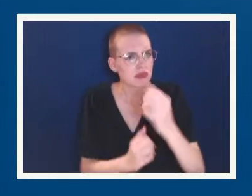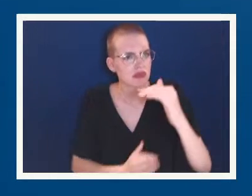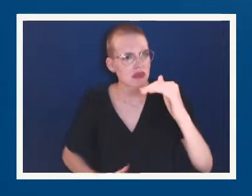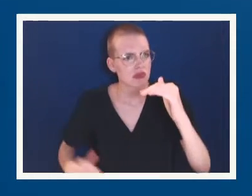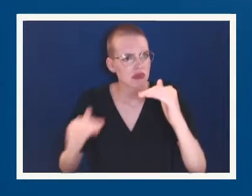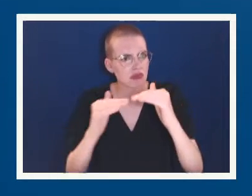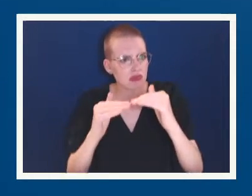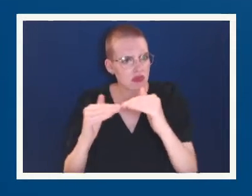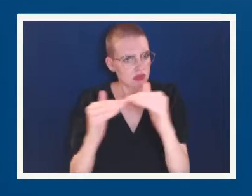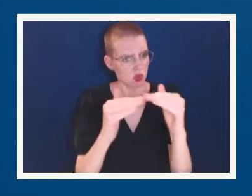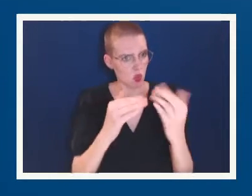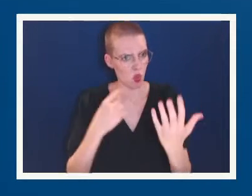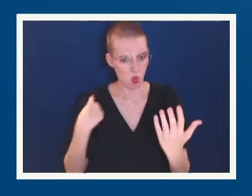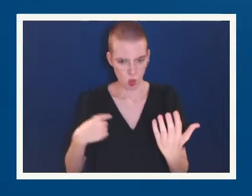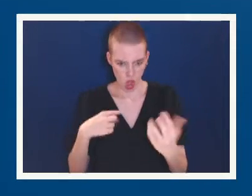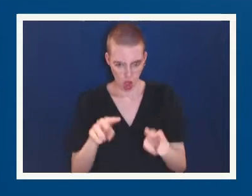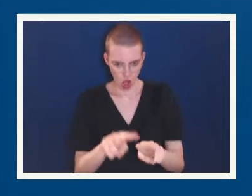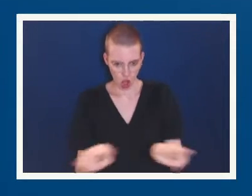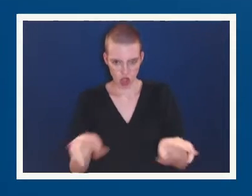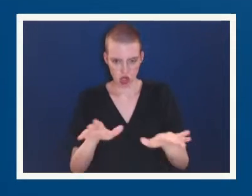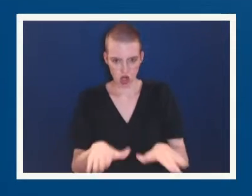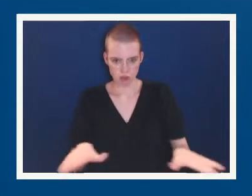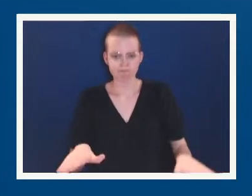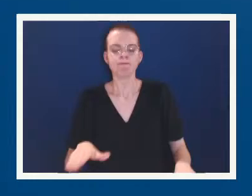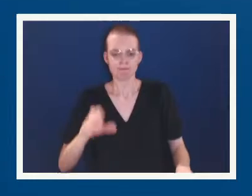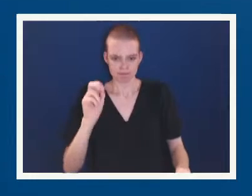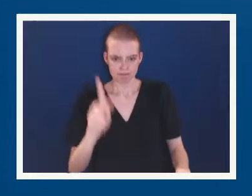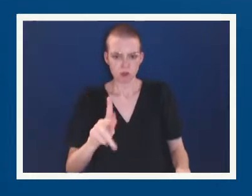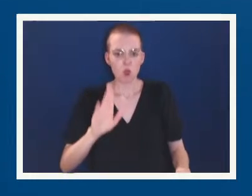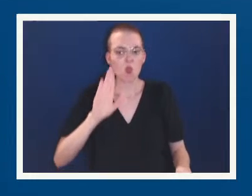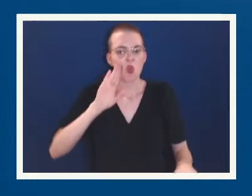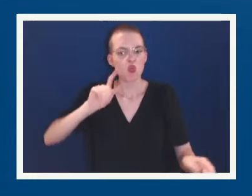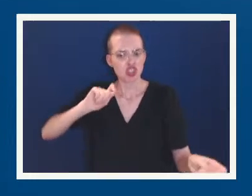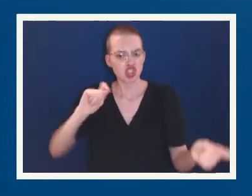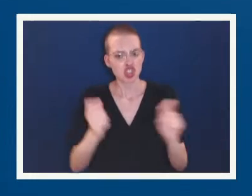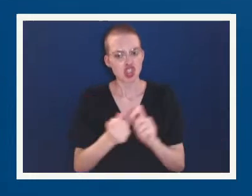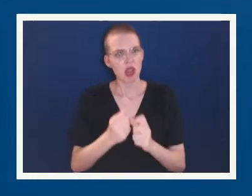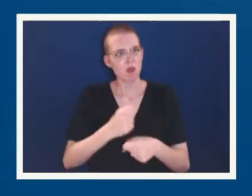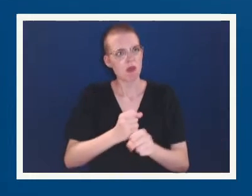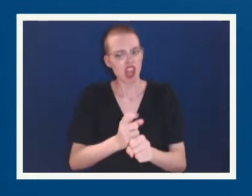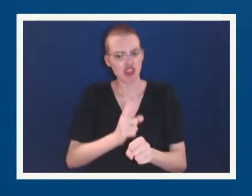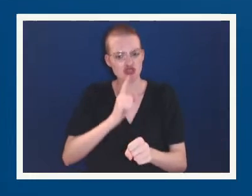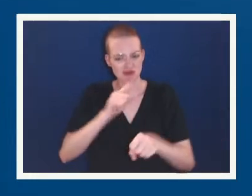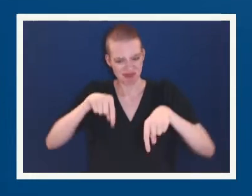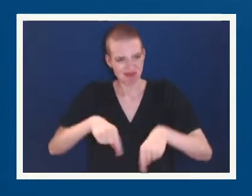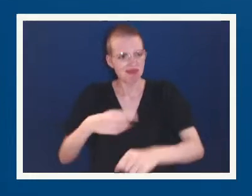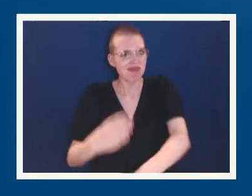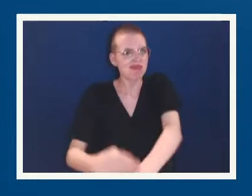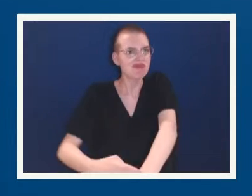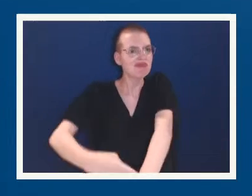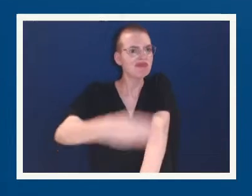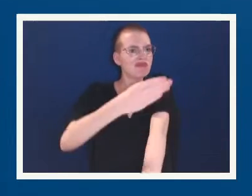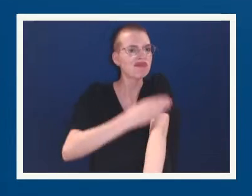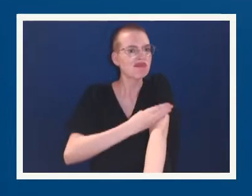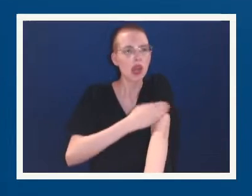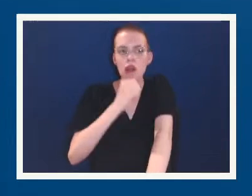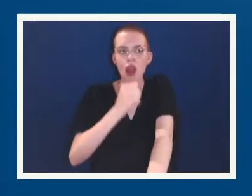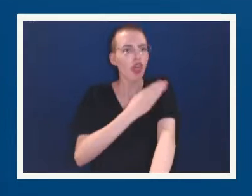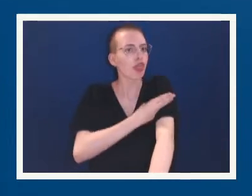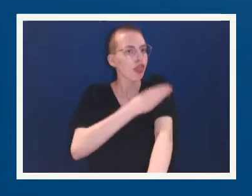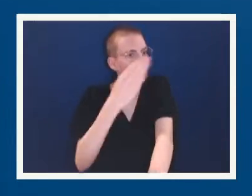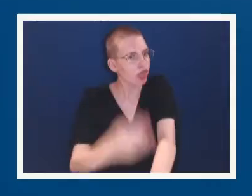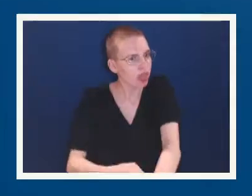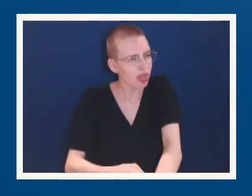and said, we are going to leave this place better for you than the way we found it. That's why I'm so optimistic today.